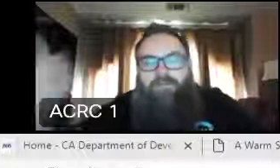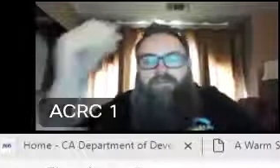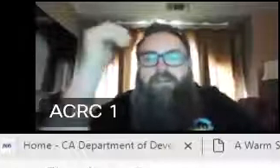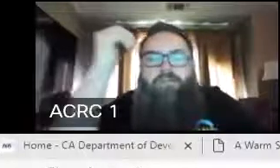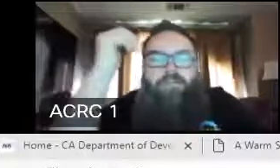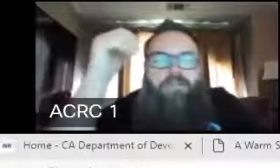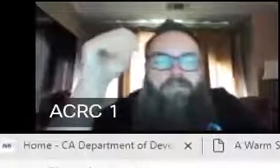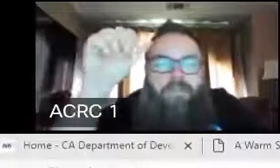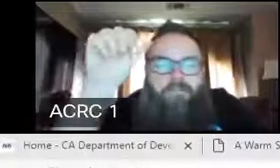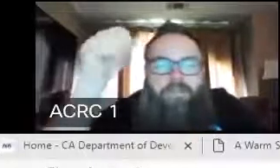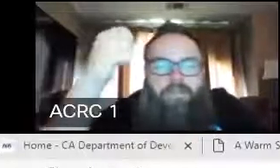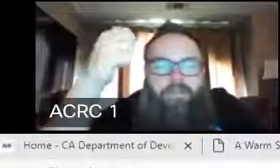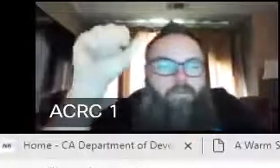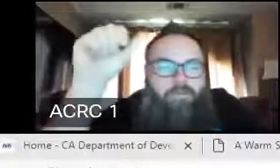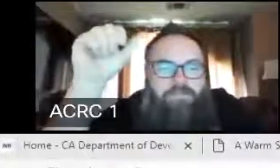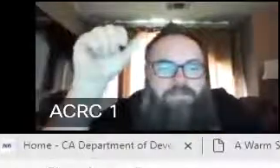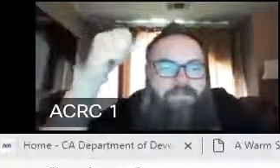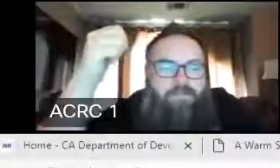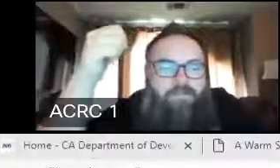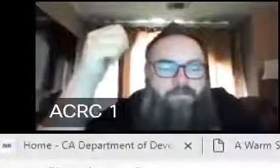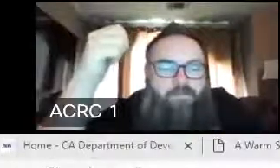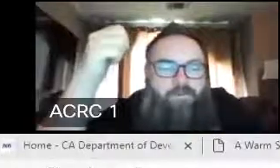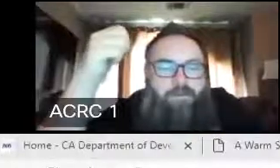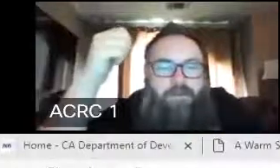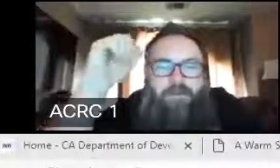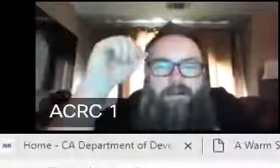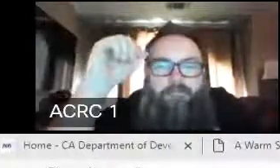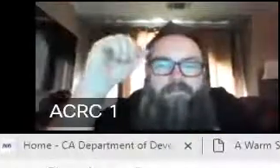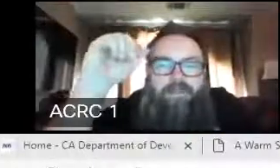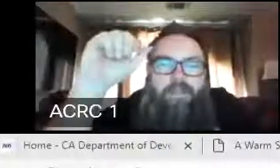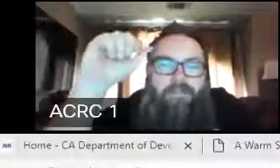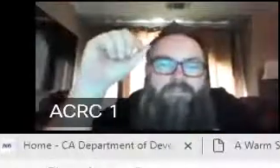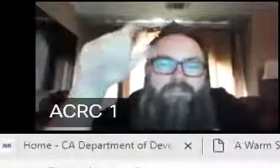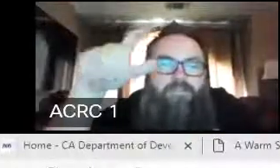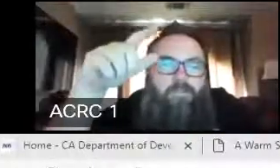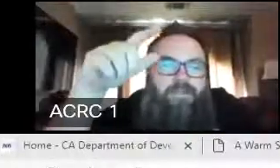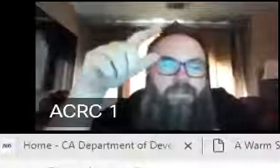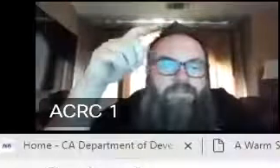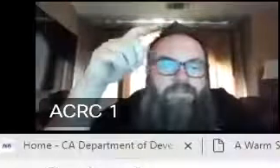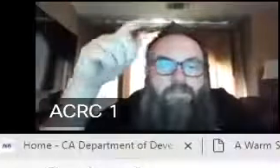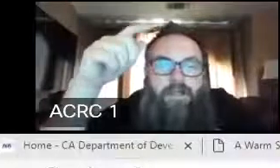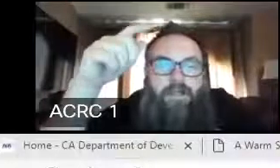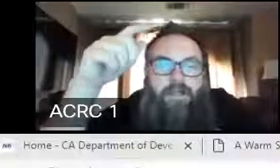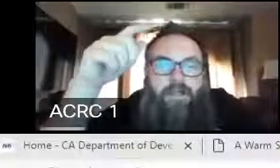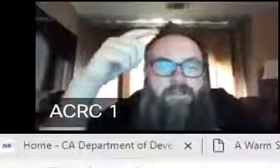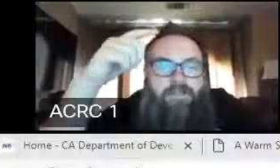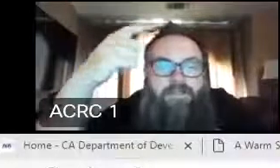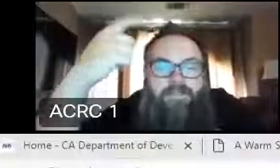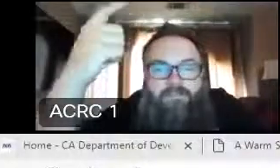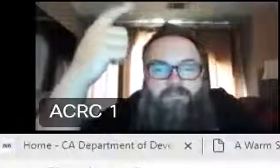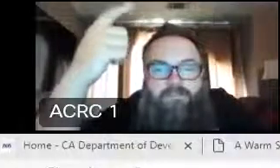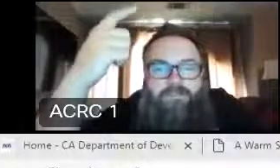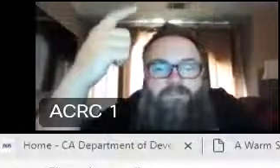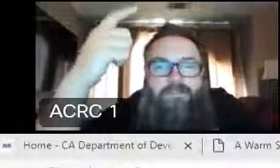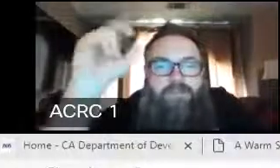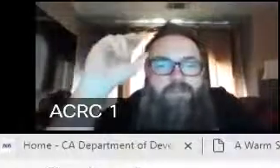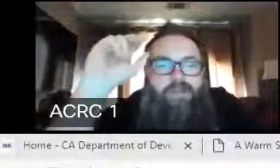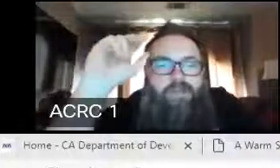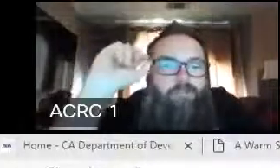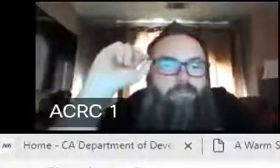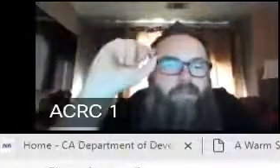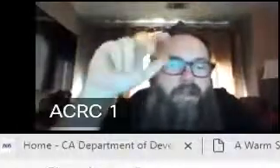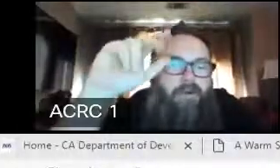oh, the note in here. Yeah. So that's from Tracy Brown. The meeting is at 5:30 on the 1st for the alternative